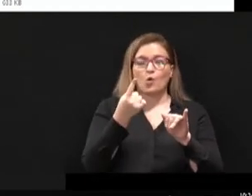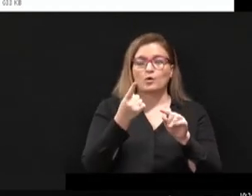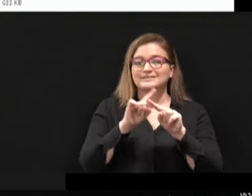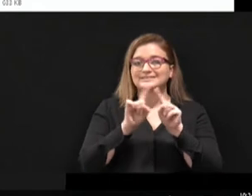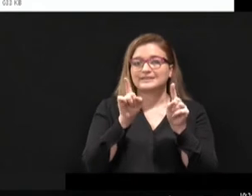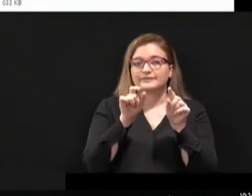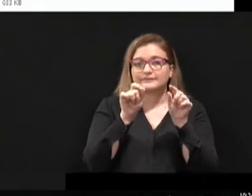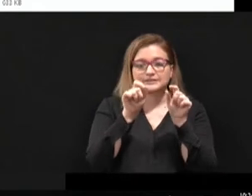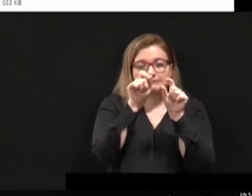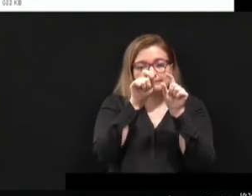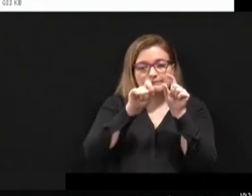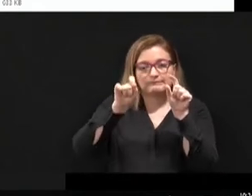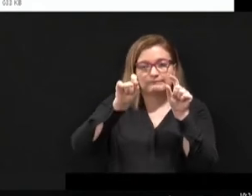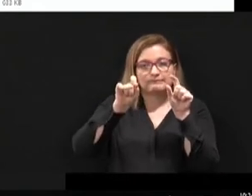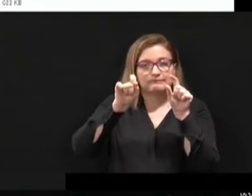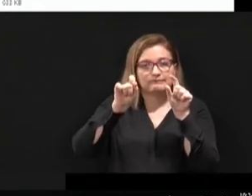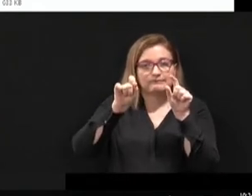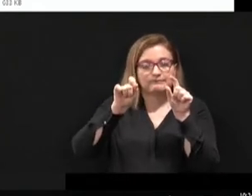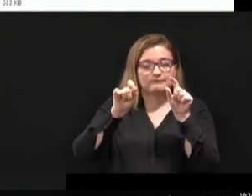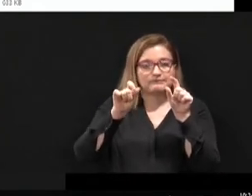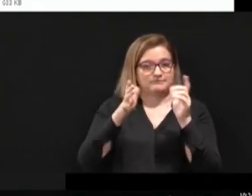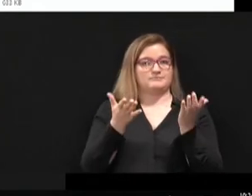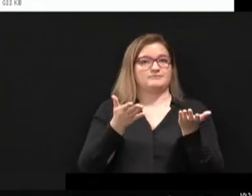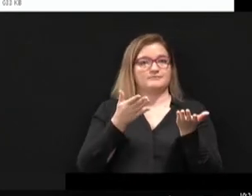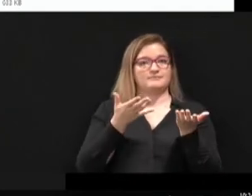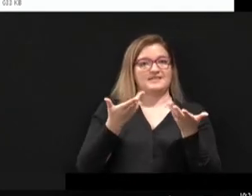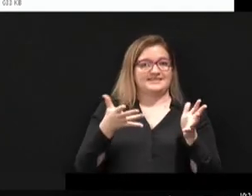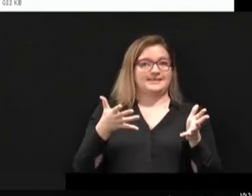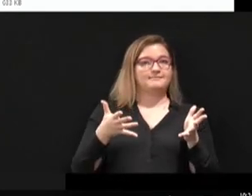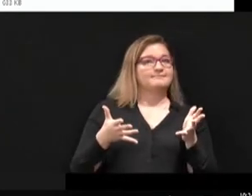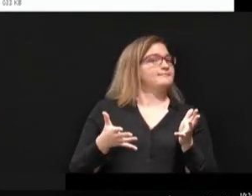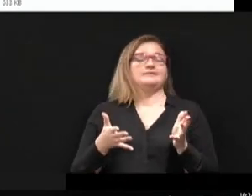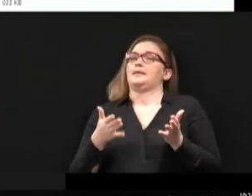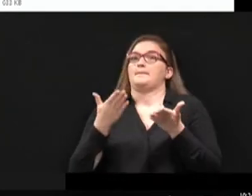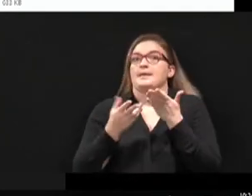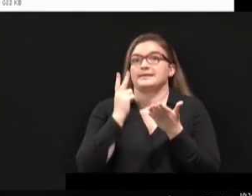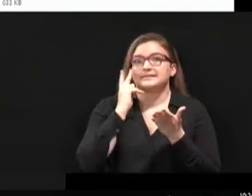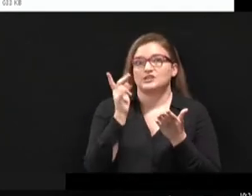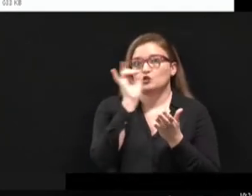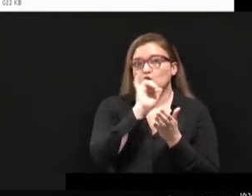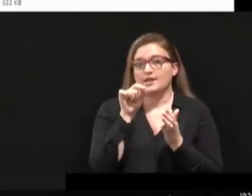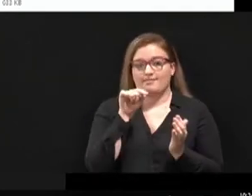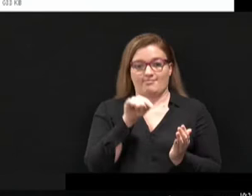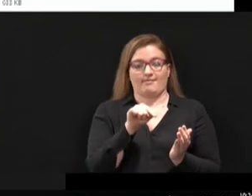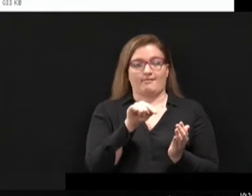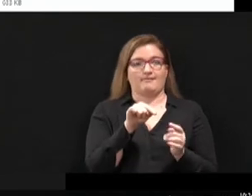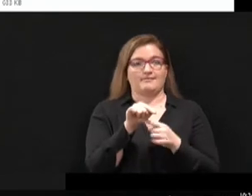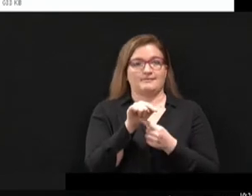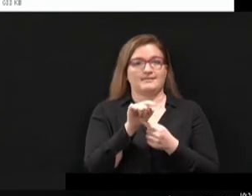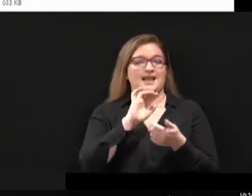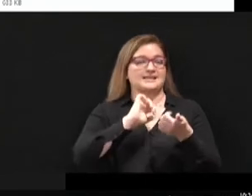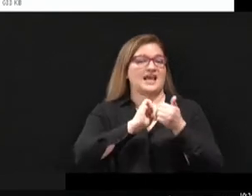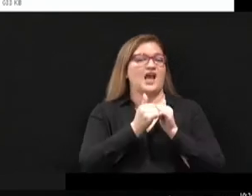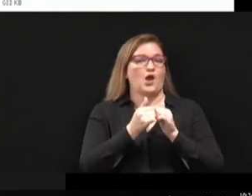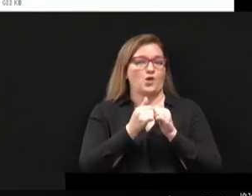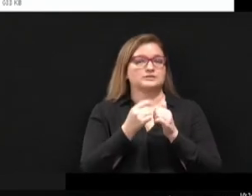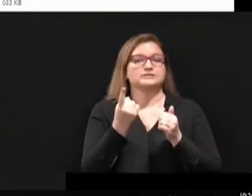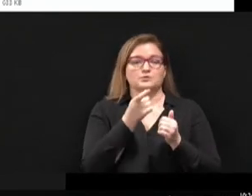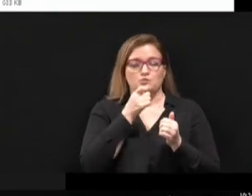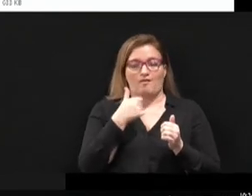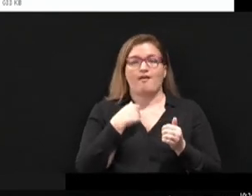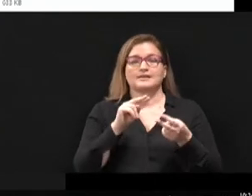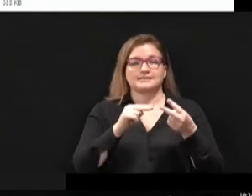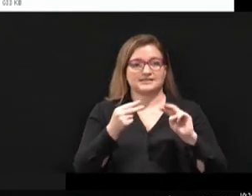a stick on it. So they may see it differently like that. That's more of how they would see it rather than the